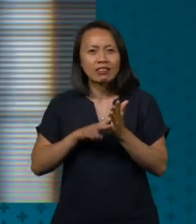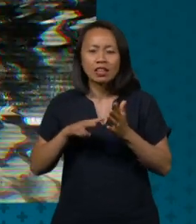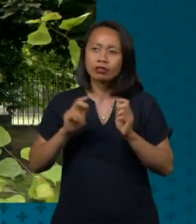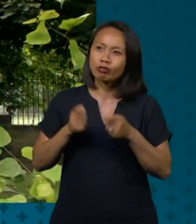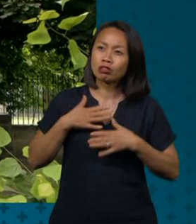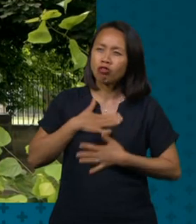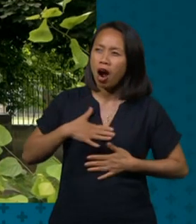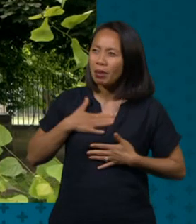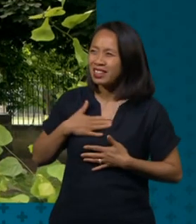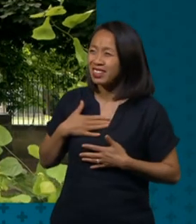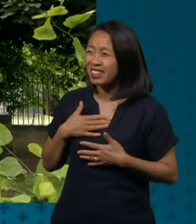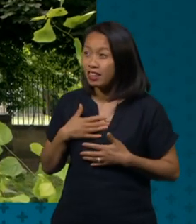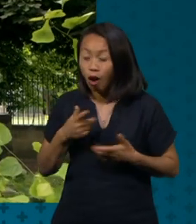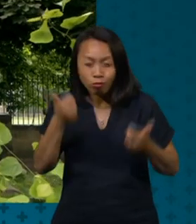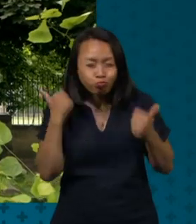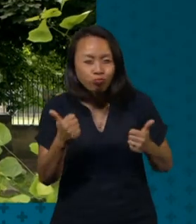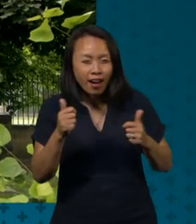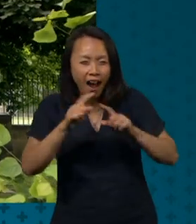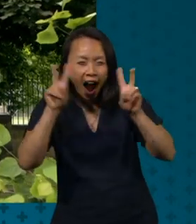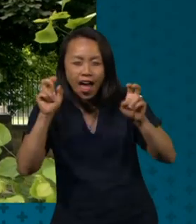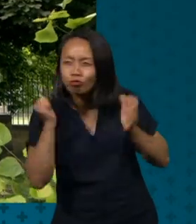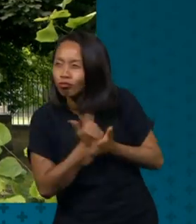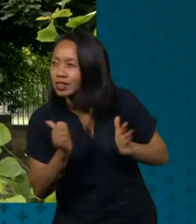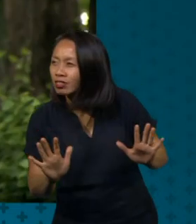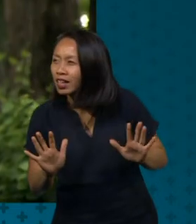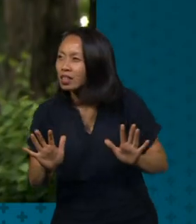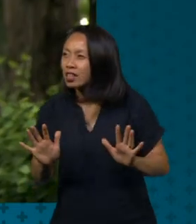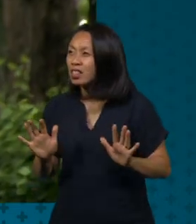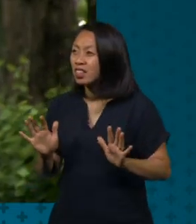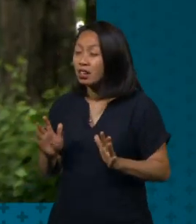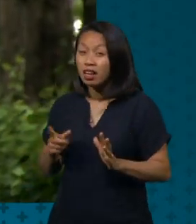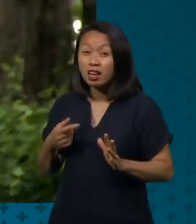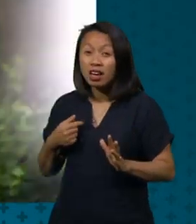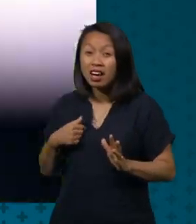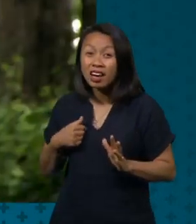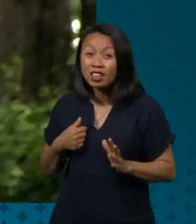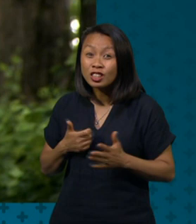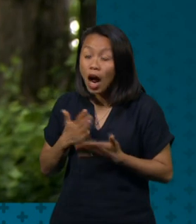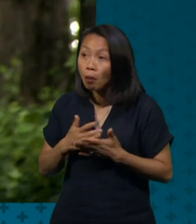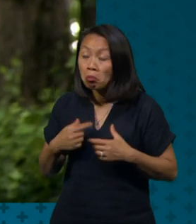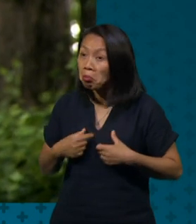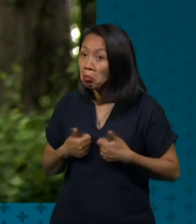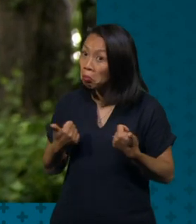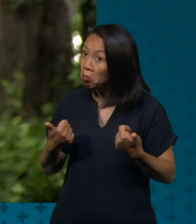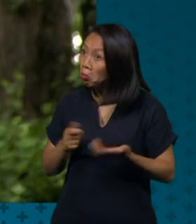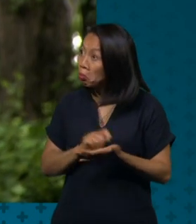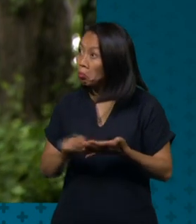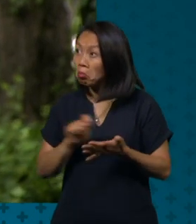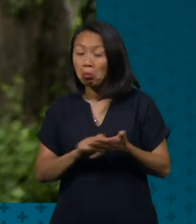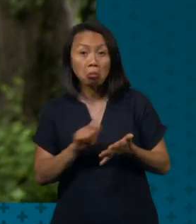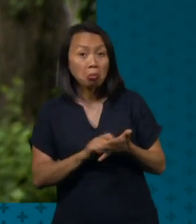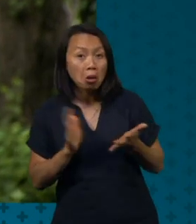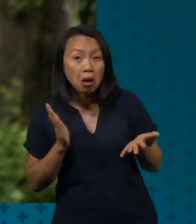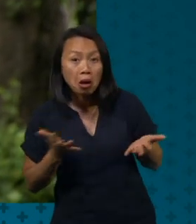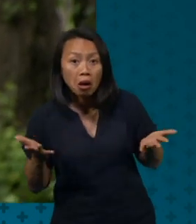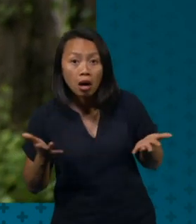what? And it turns out that I'm not terrible at it, even if I say so myself. And seeing the stuff that came out of your head out